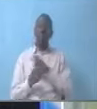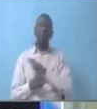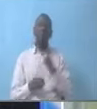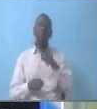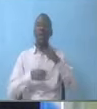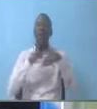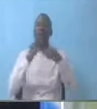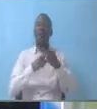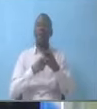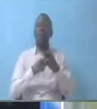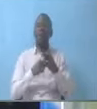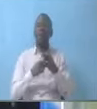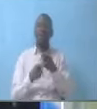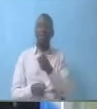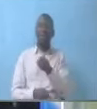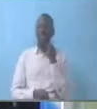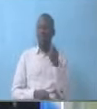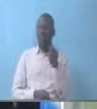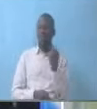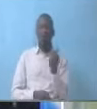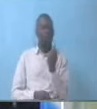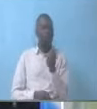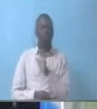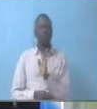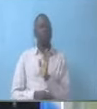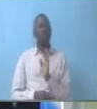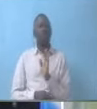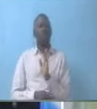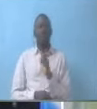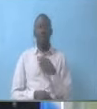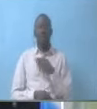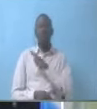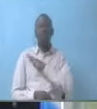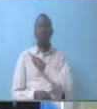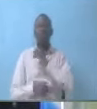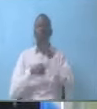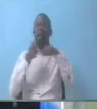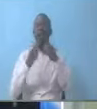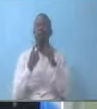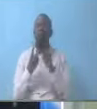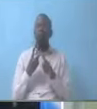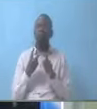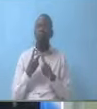only. Nekul na miri chacha rek la dé. It's also about